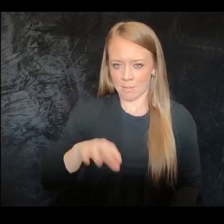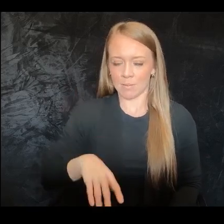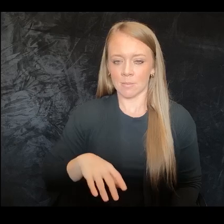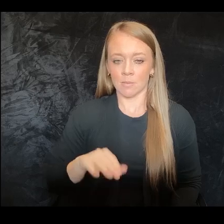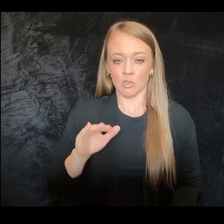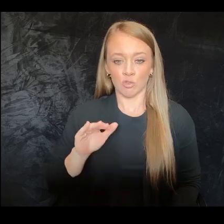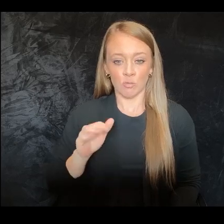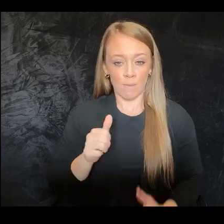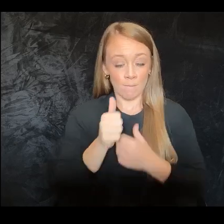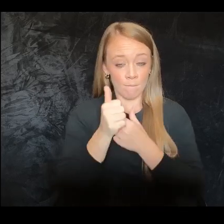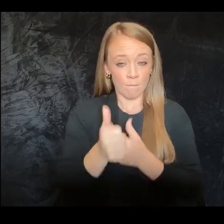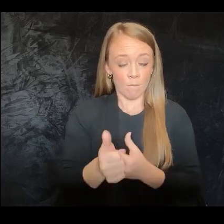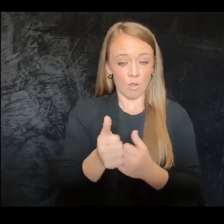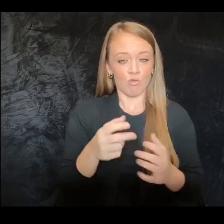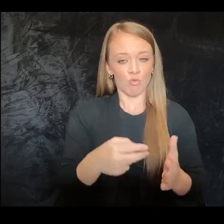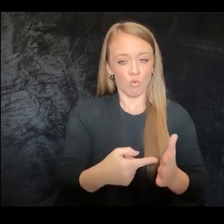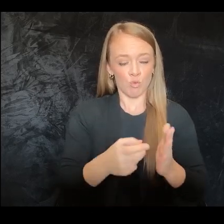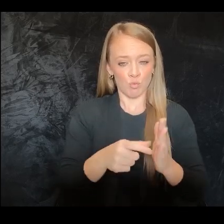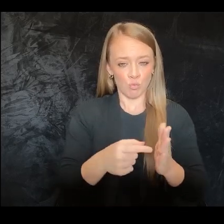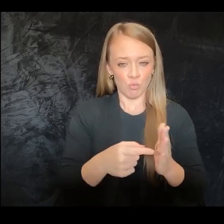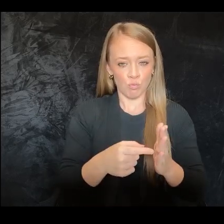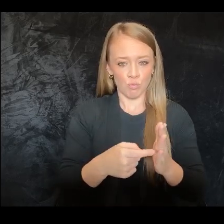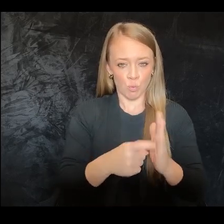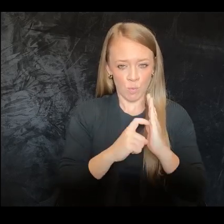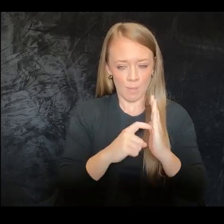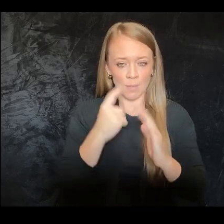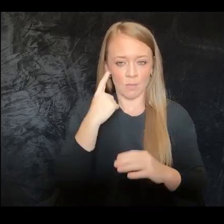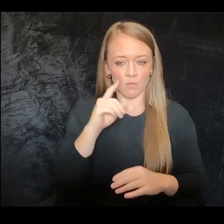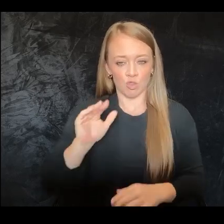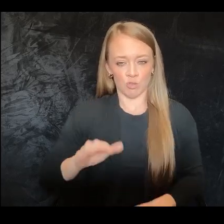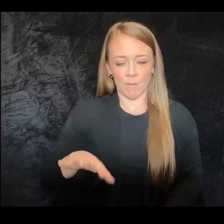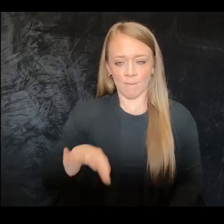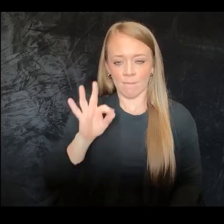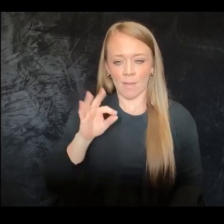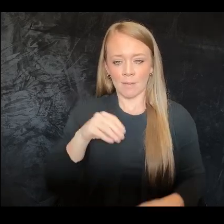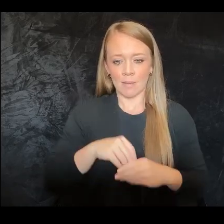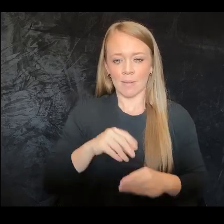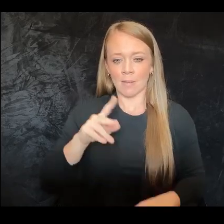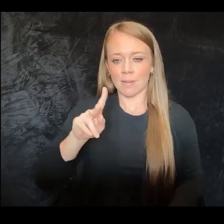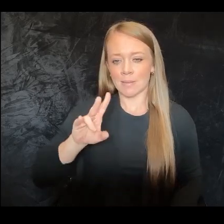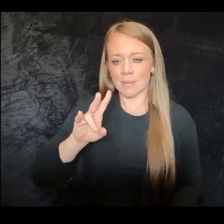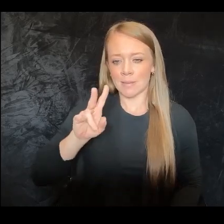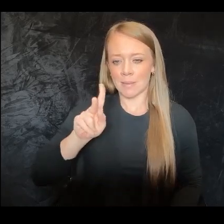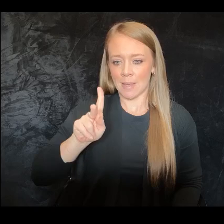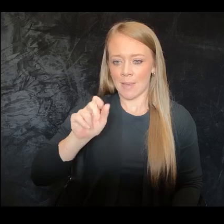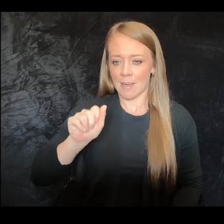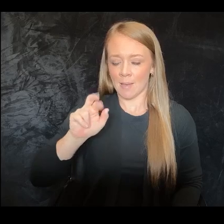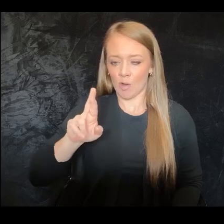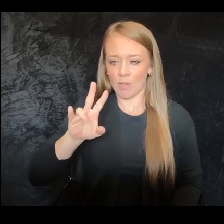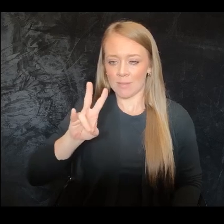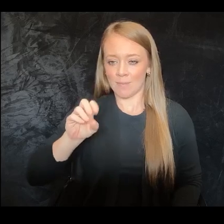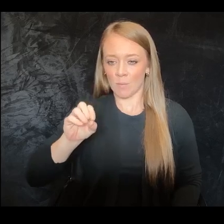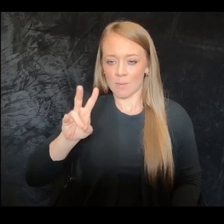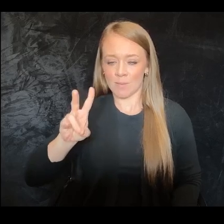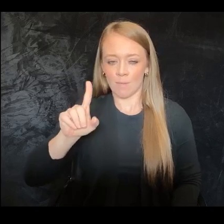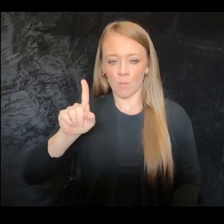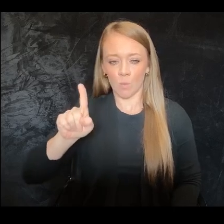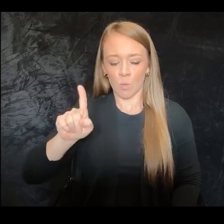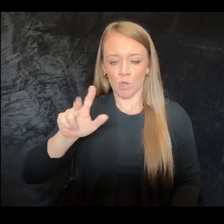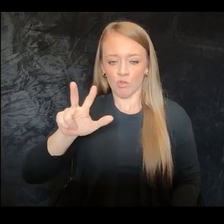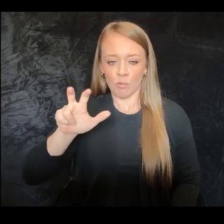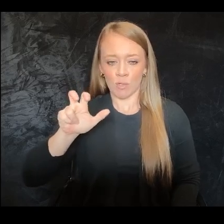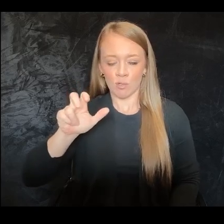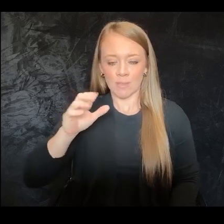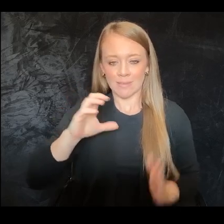Following the requirements for child find in the Kentucky Administrative Regulations 707 KAR 1